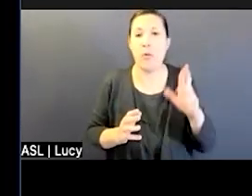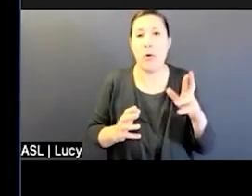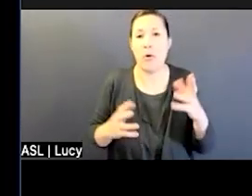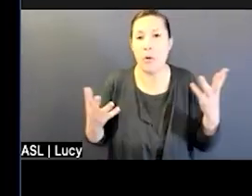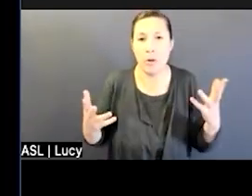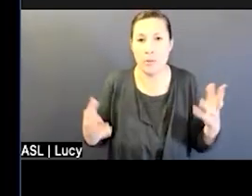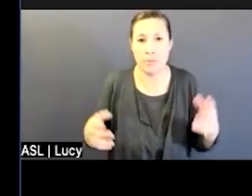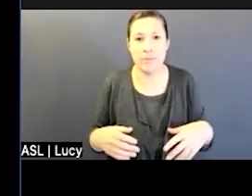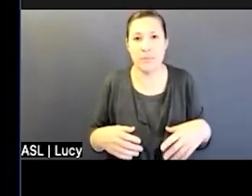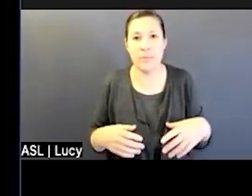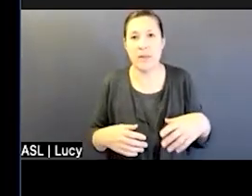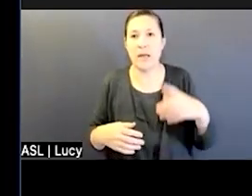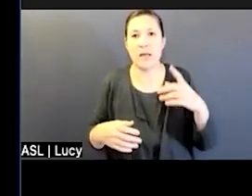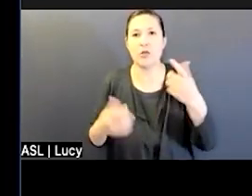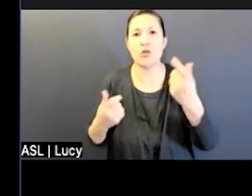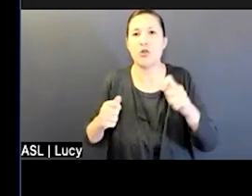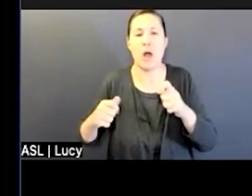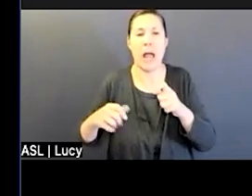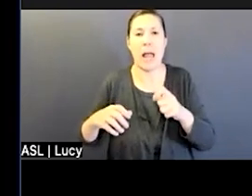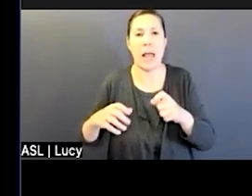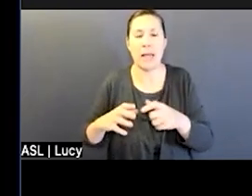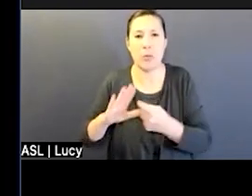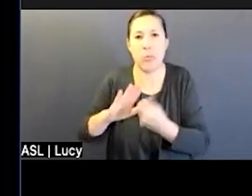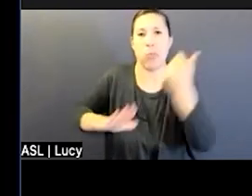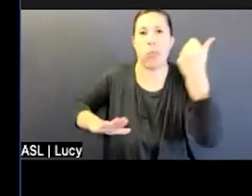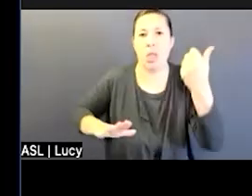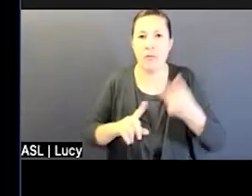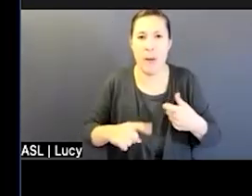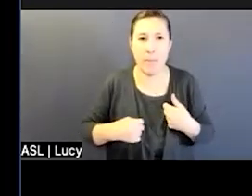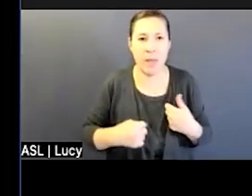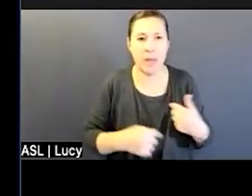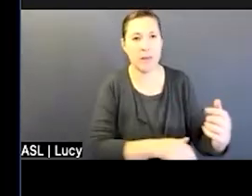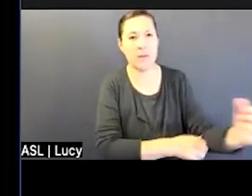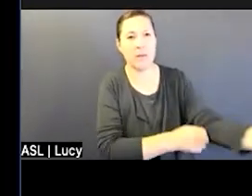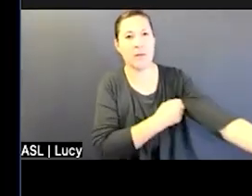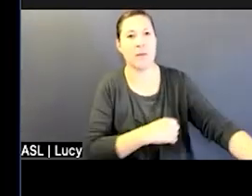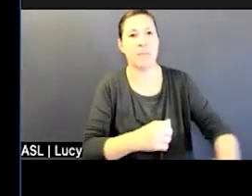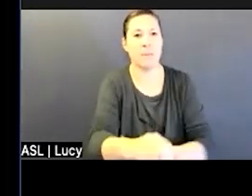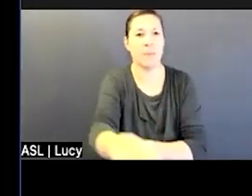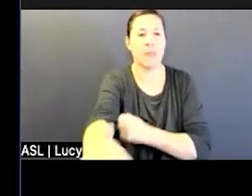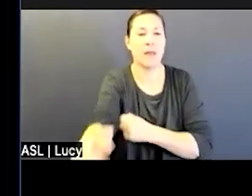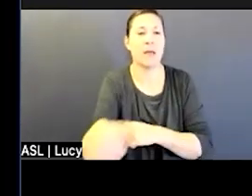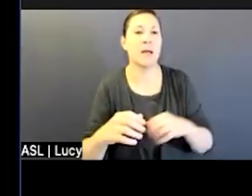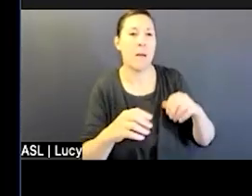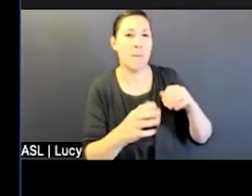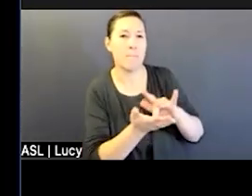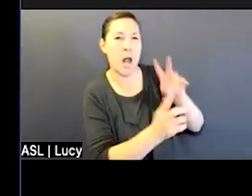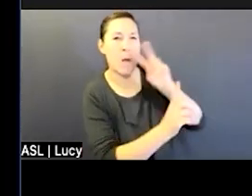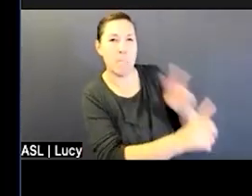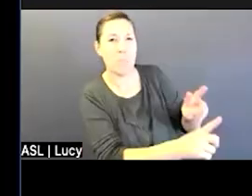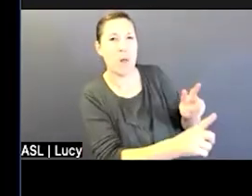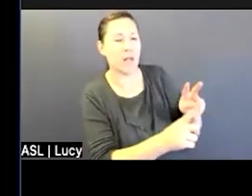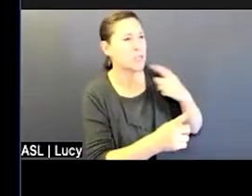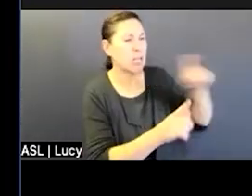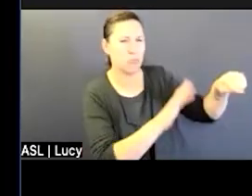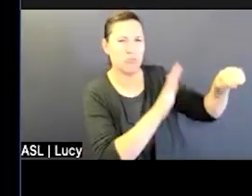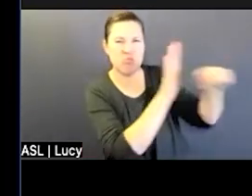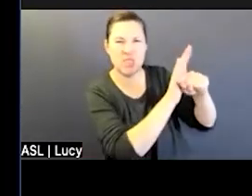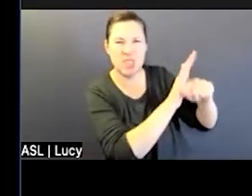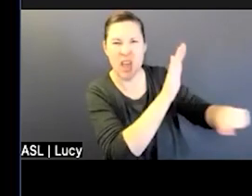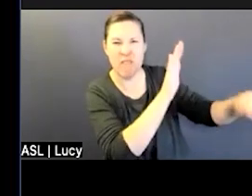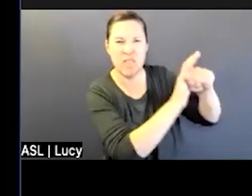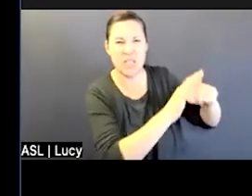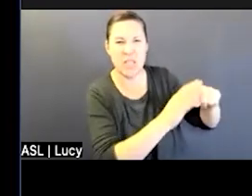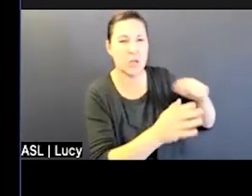And recognizing differences versus labeling everything as deficits. Because if you Google right now